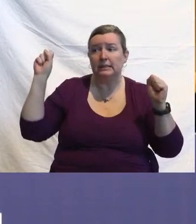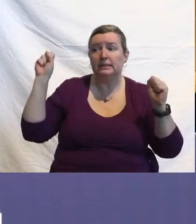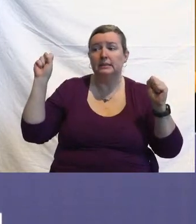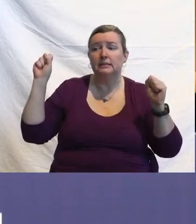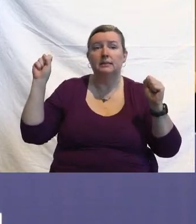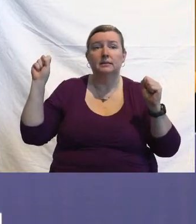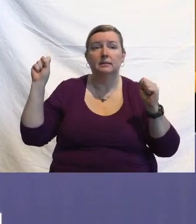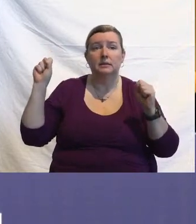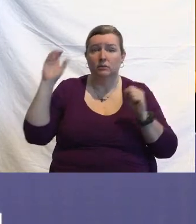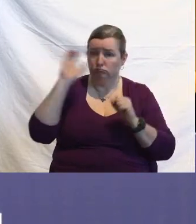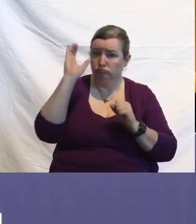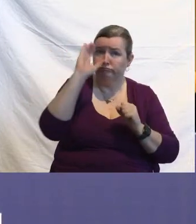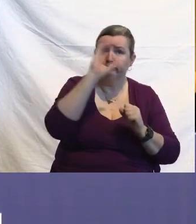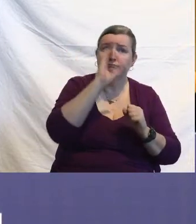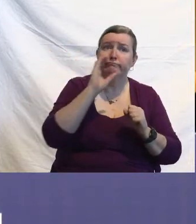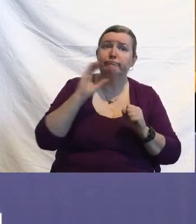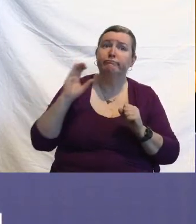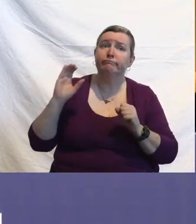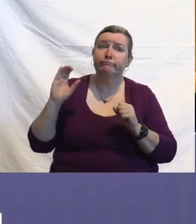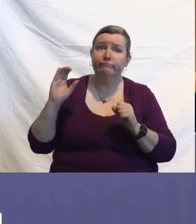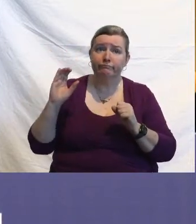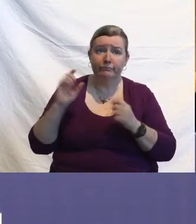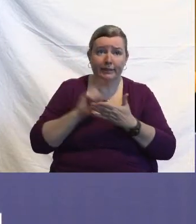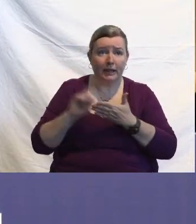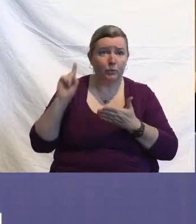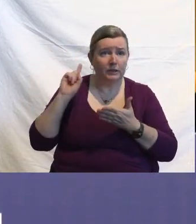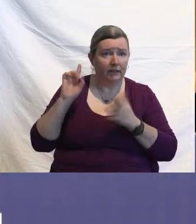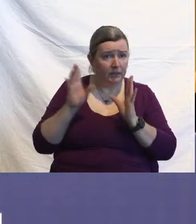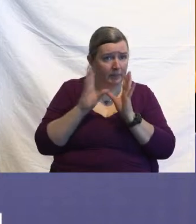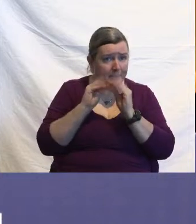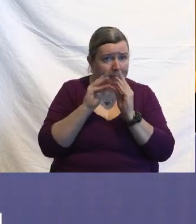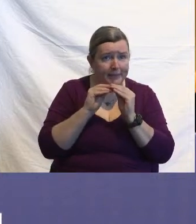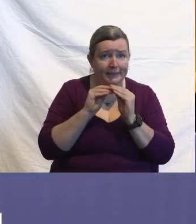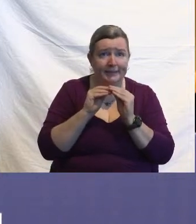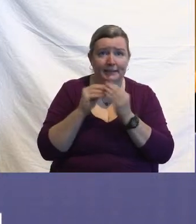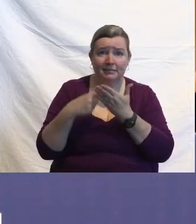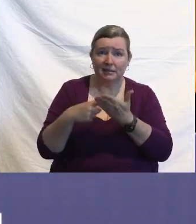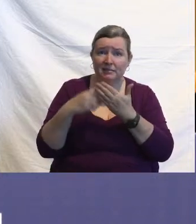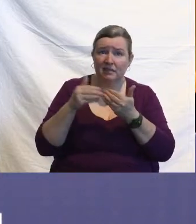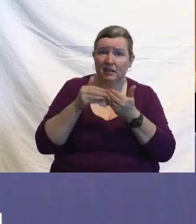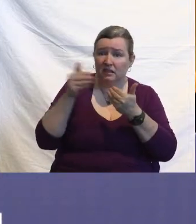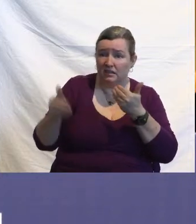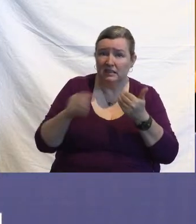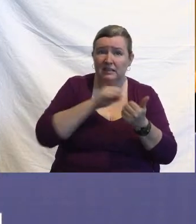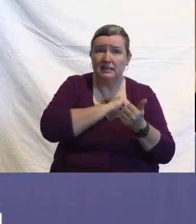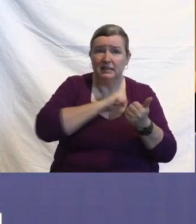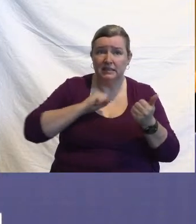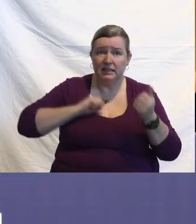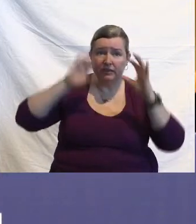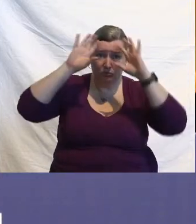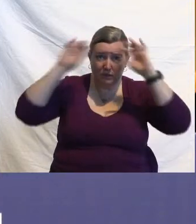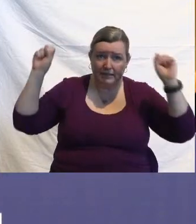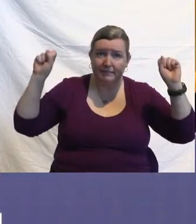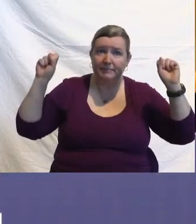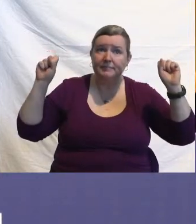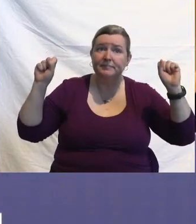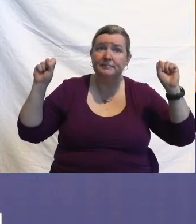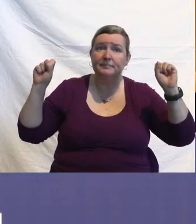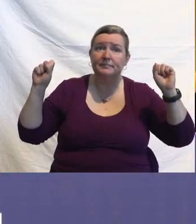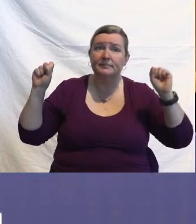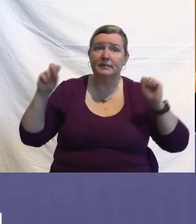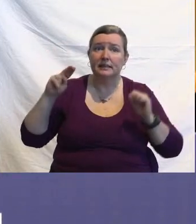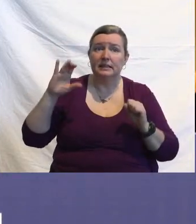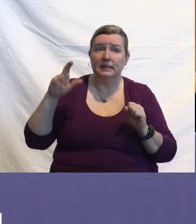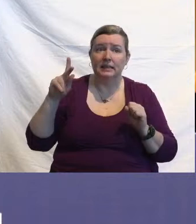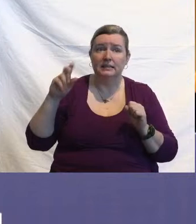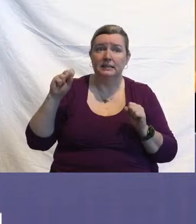search, you were in a meeting last week to discuss the next Senate President, expressed your support for Nick Scutari. Advocates see this as an opportunity